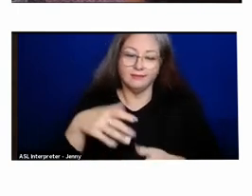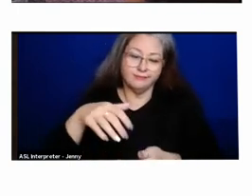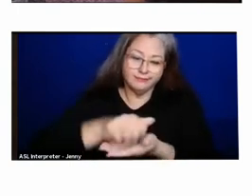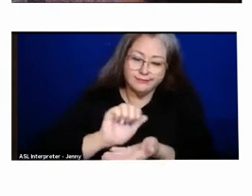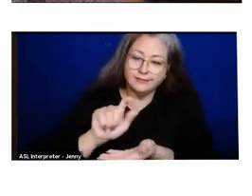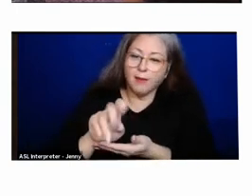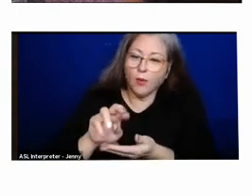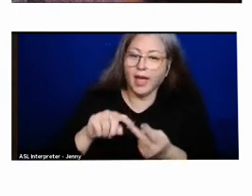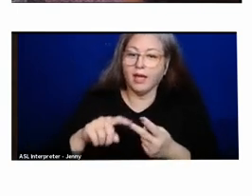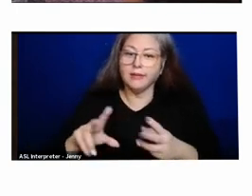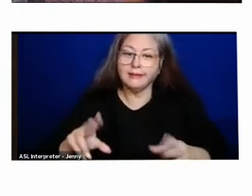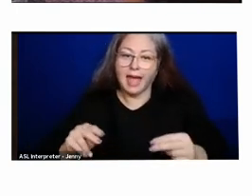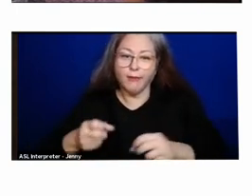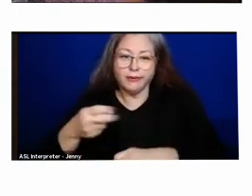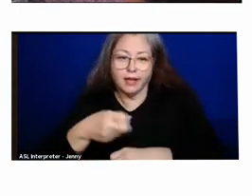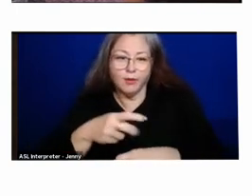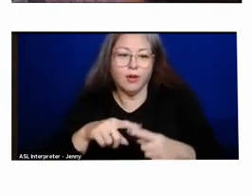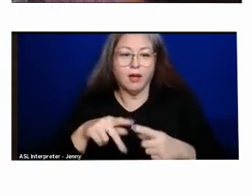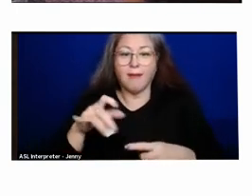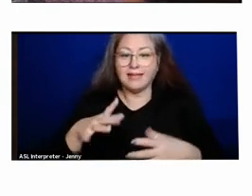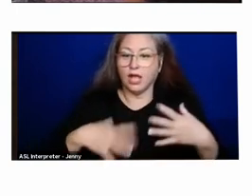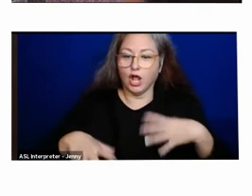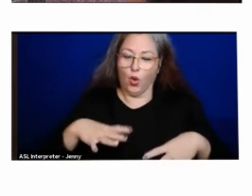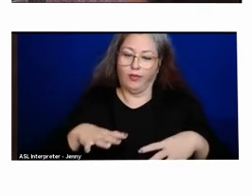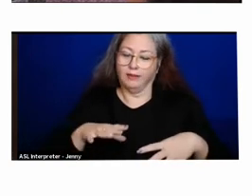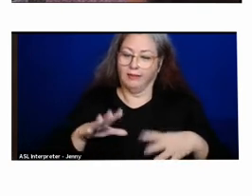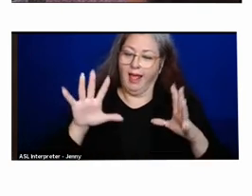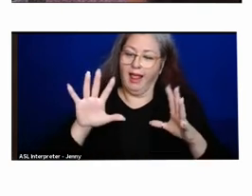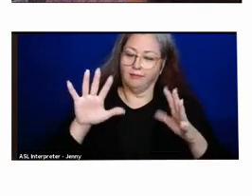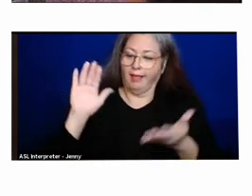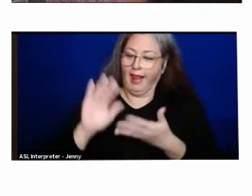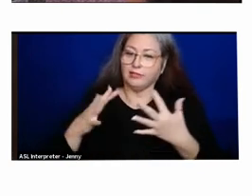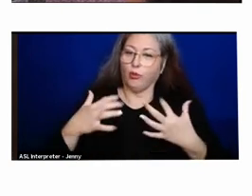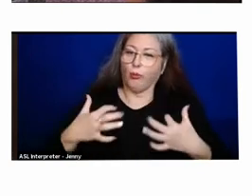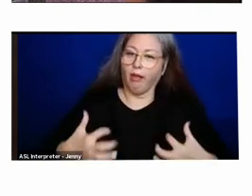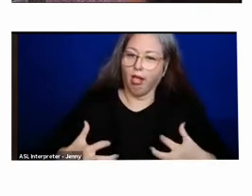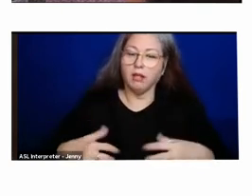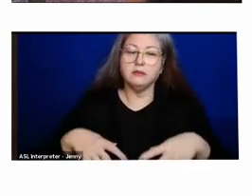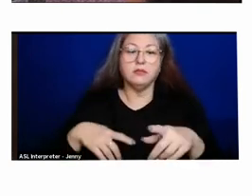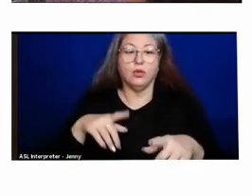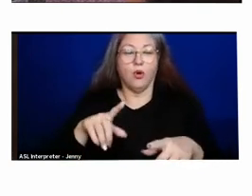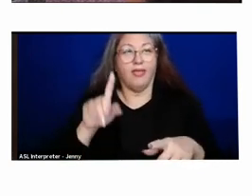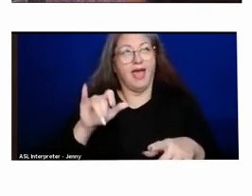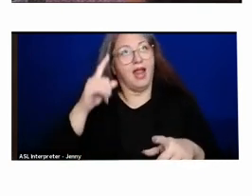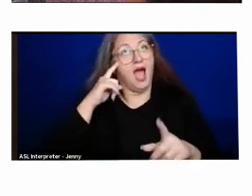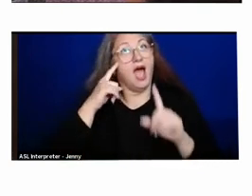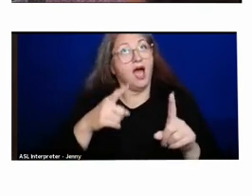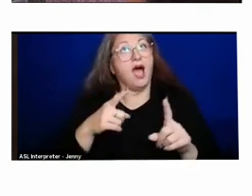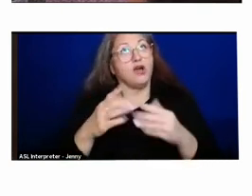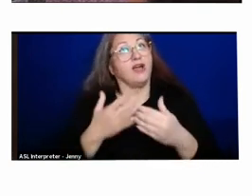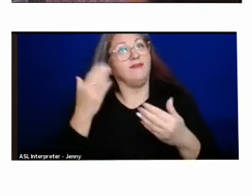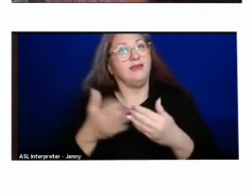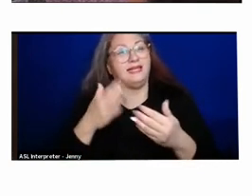disposable diapers, and plastic clothing that doesn't wrinkle as easily. Convenience is the backbone of the linear or disposable